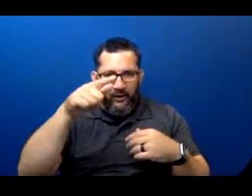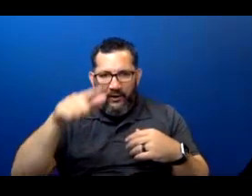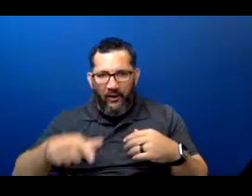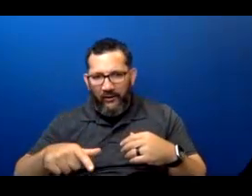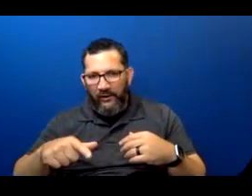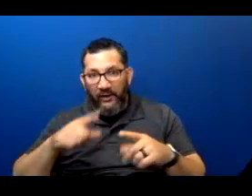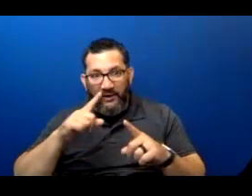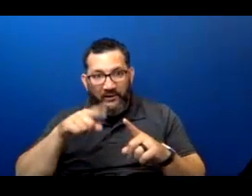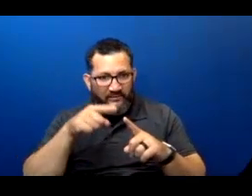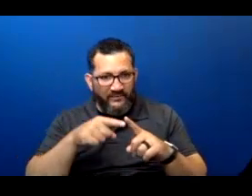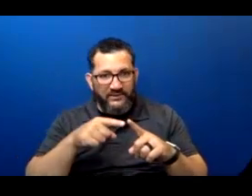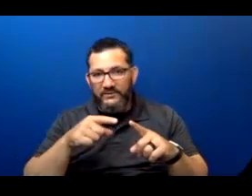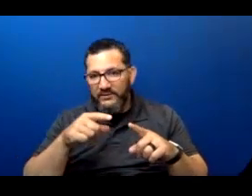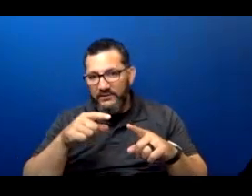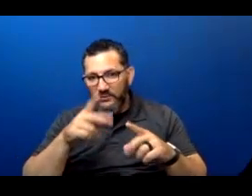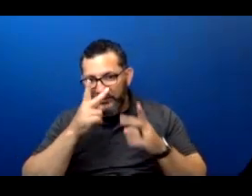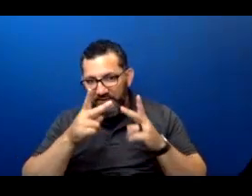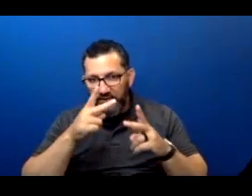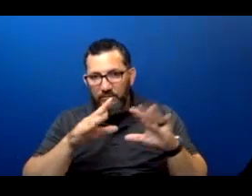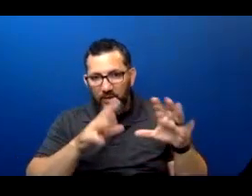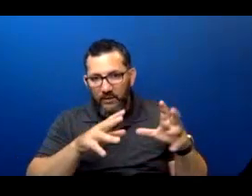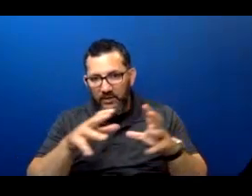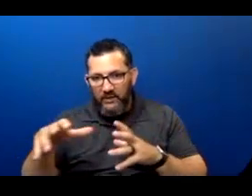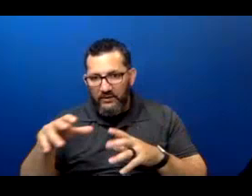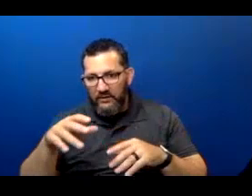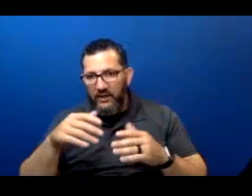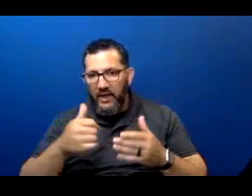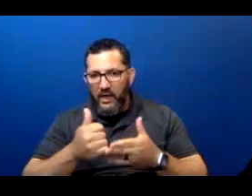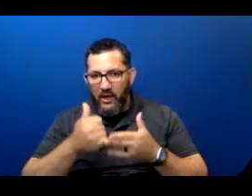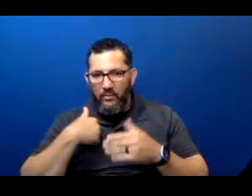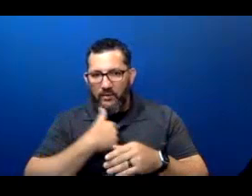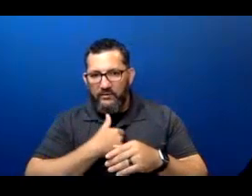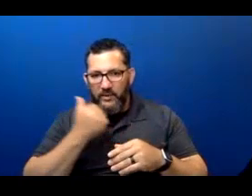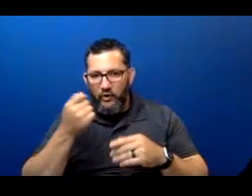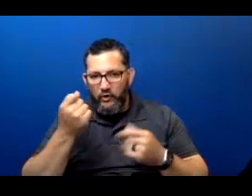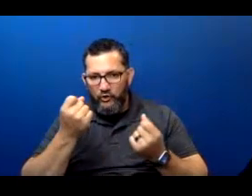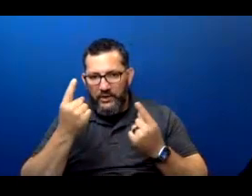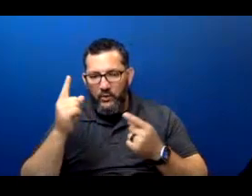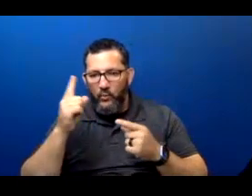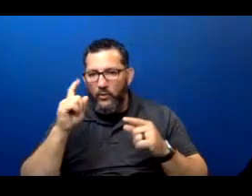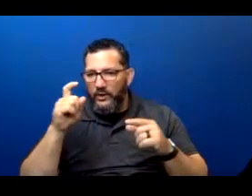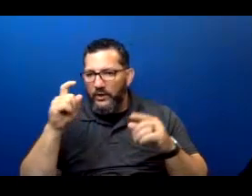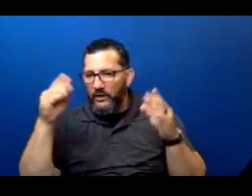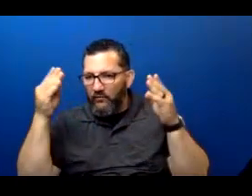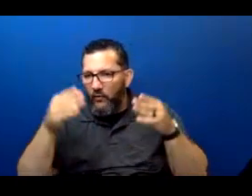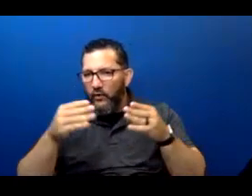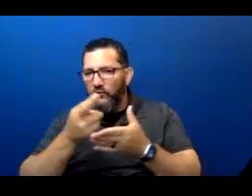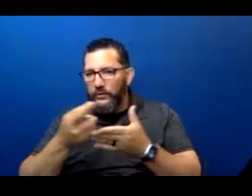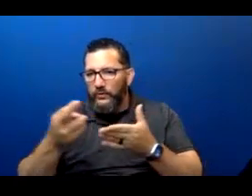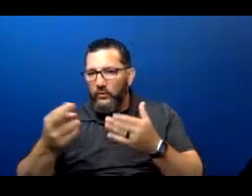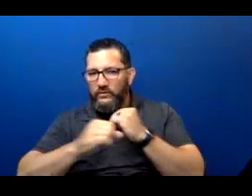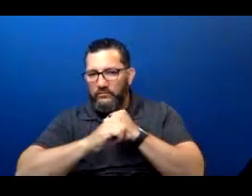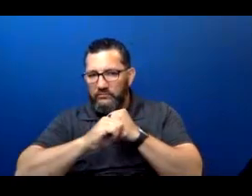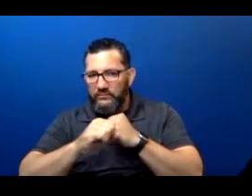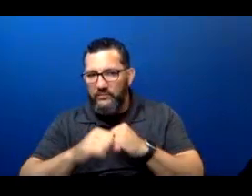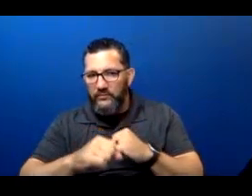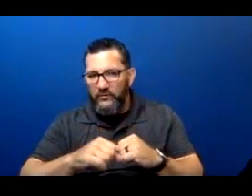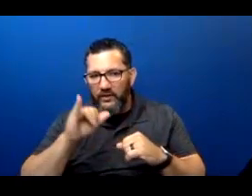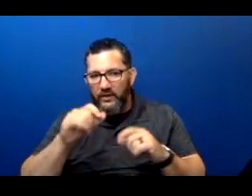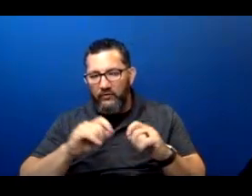particularly among these populations, so we can better understand where to focus the outreach and resources. So on the screen,